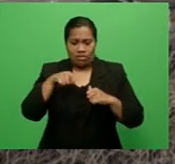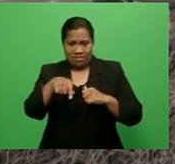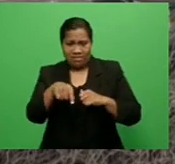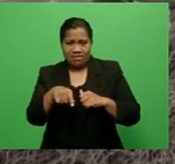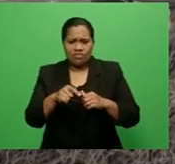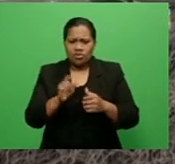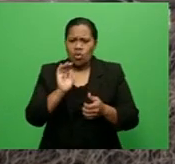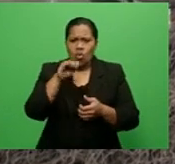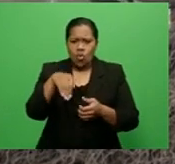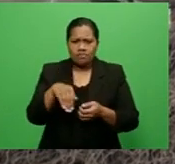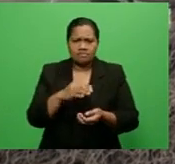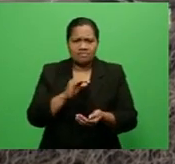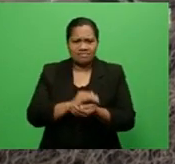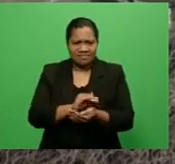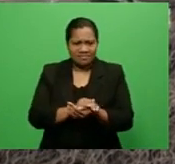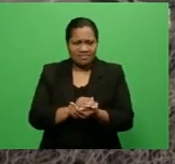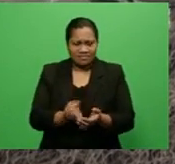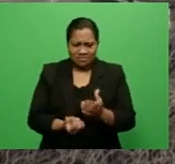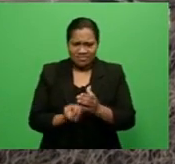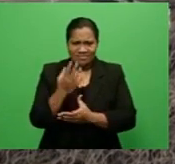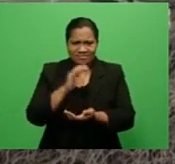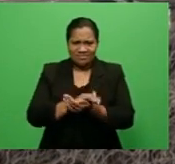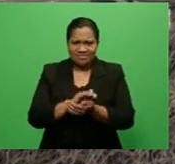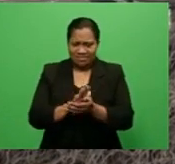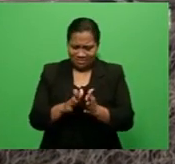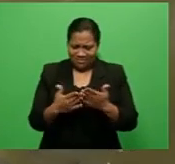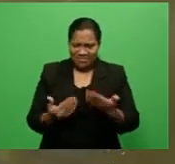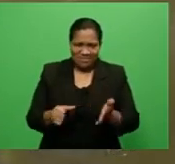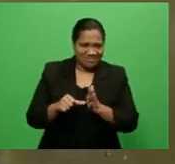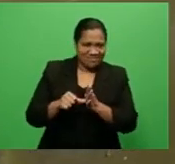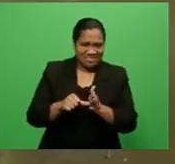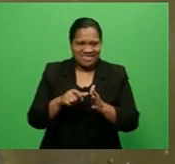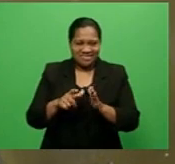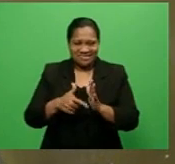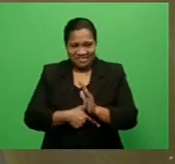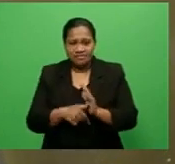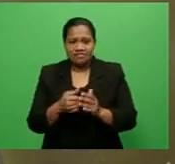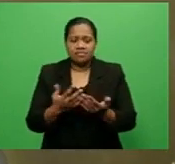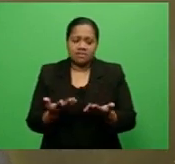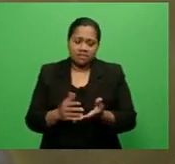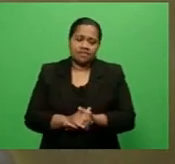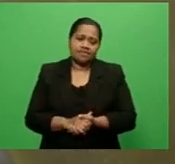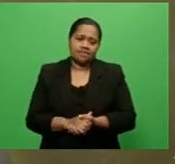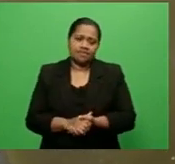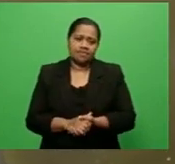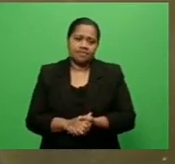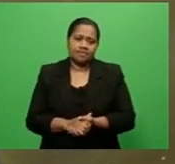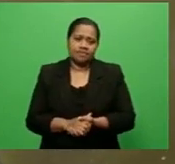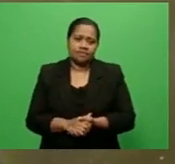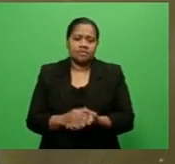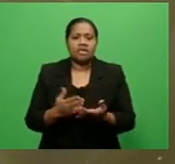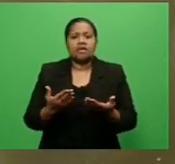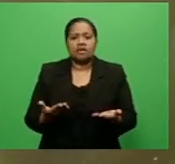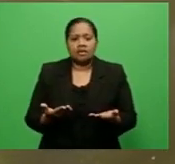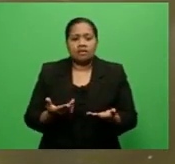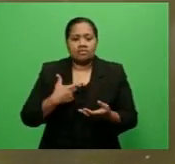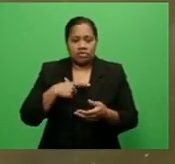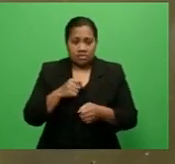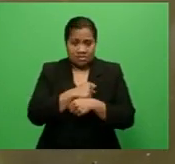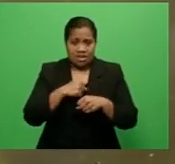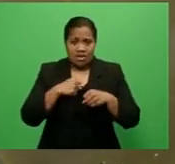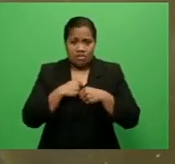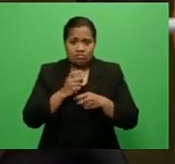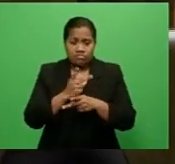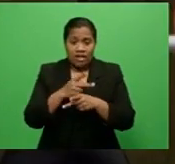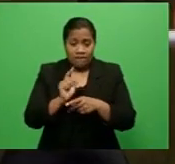is critical, particularly in these trying times, says the operations manager for Takimai. So, because our product is being always